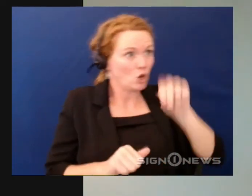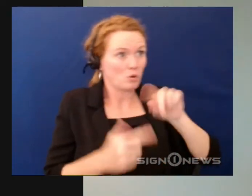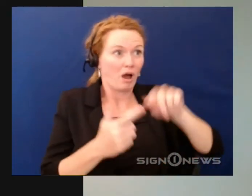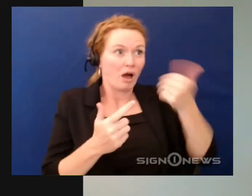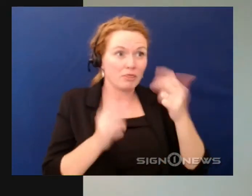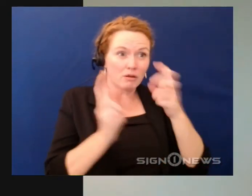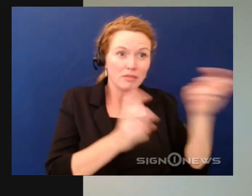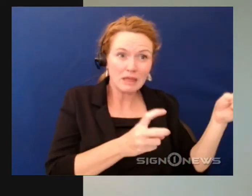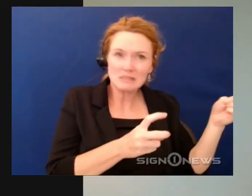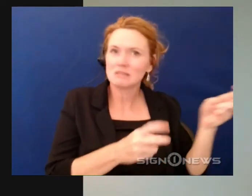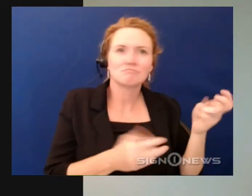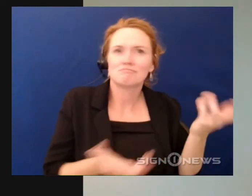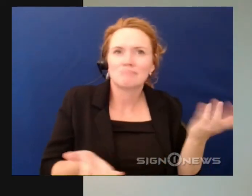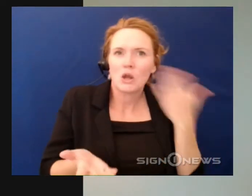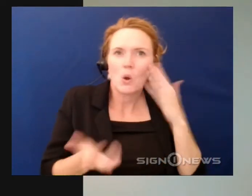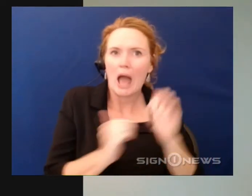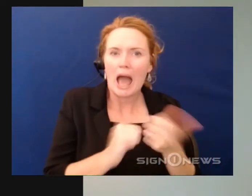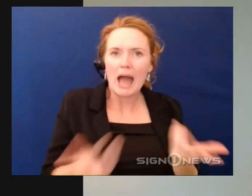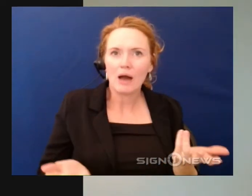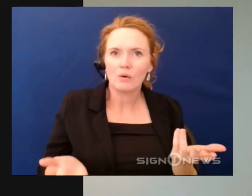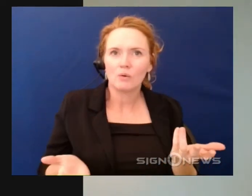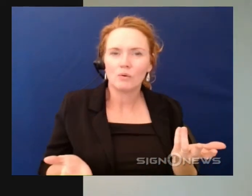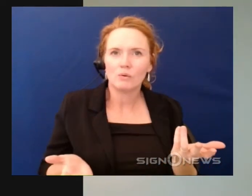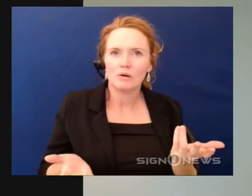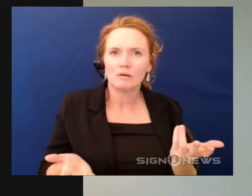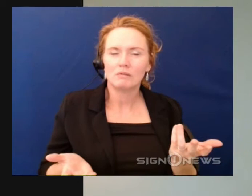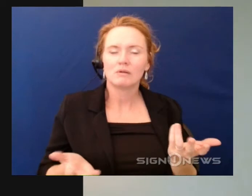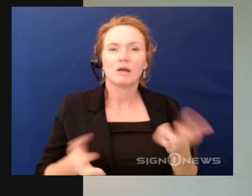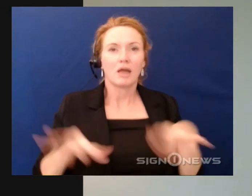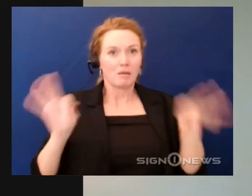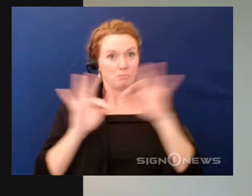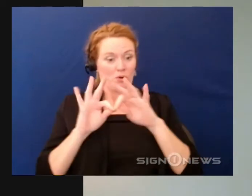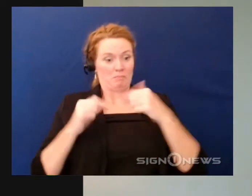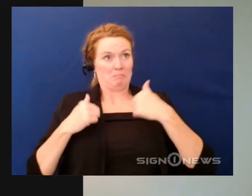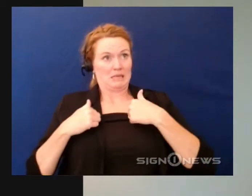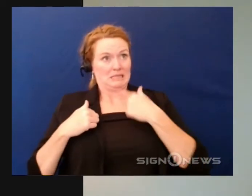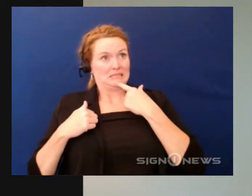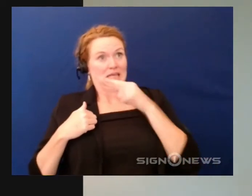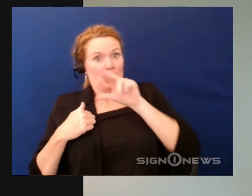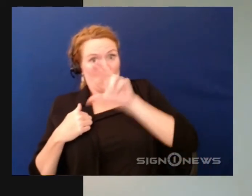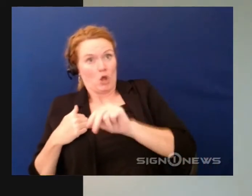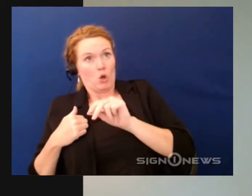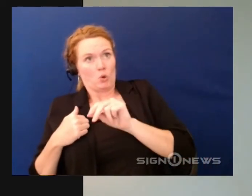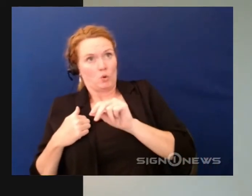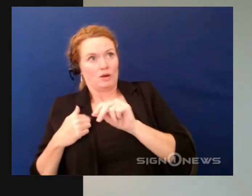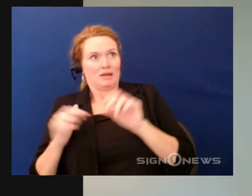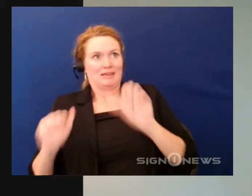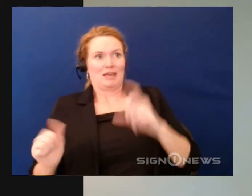keep people from being able to say no and have their no recognized,